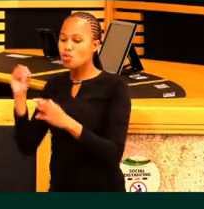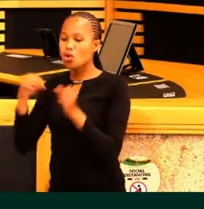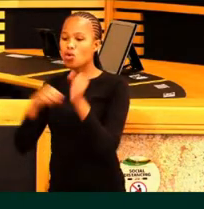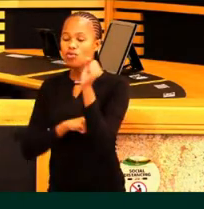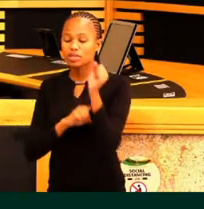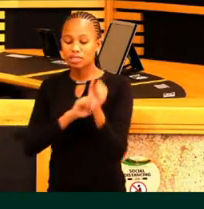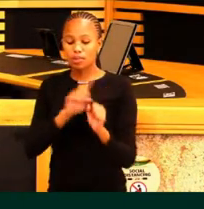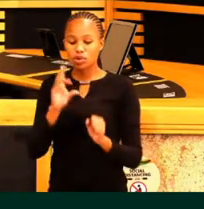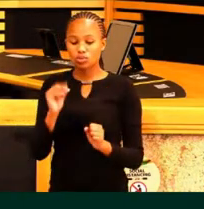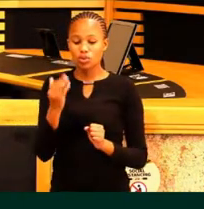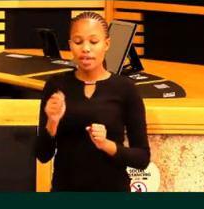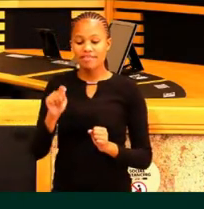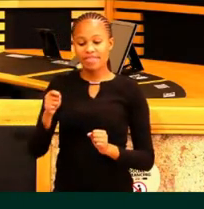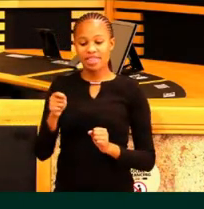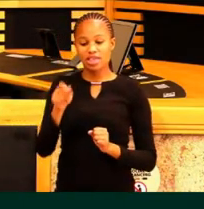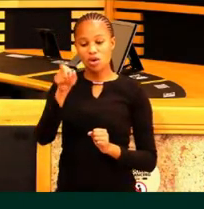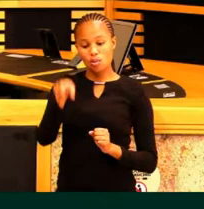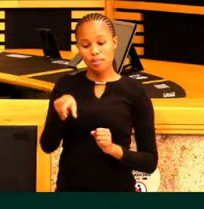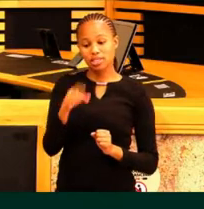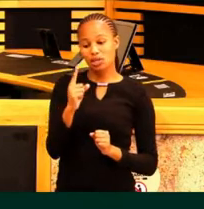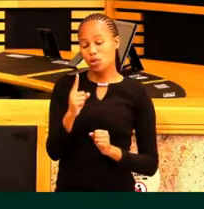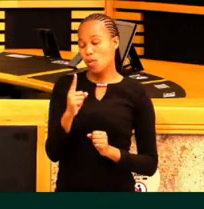oh yeah